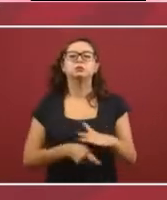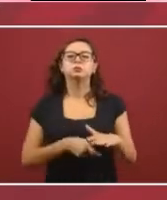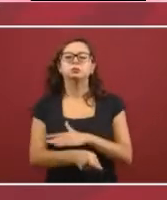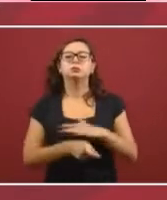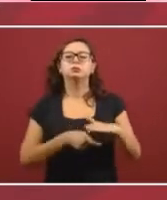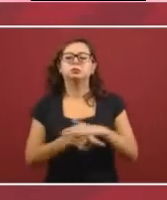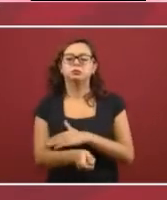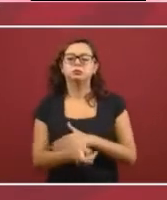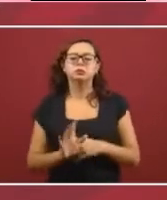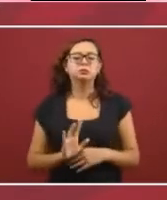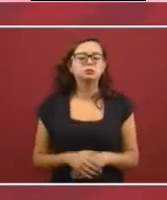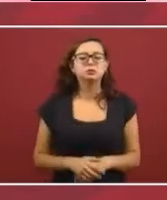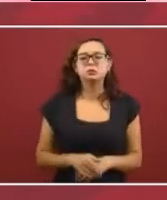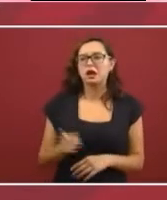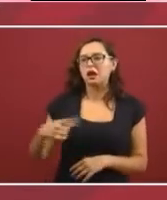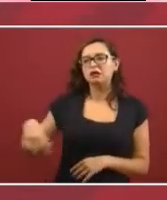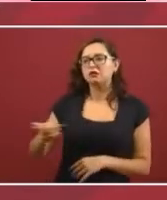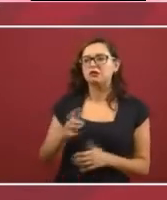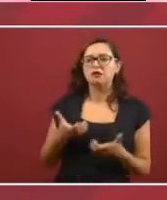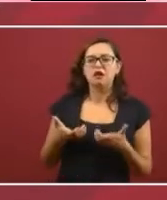bribes.